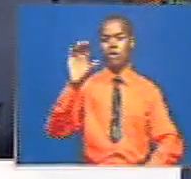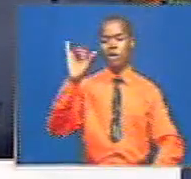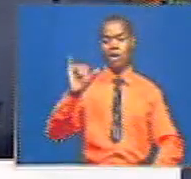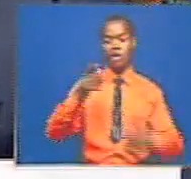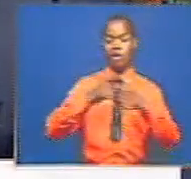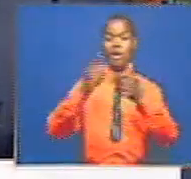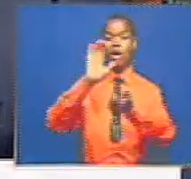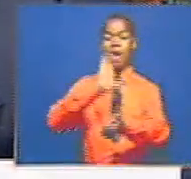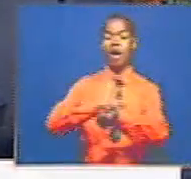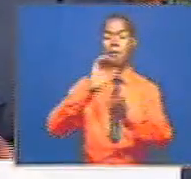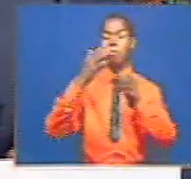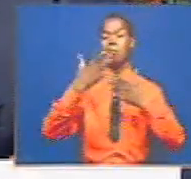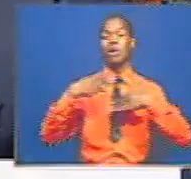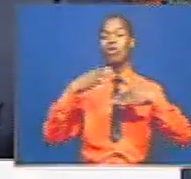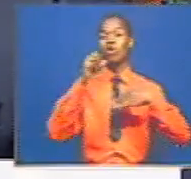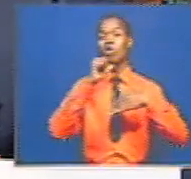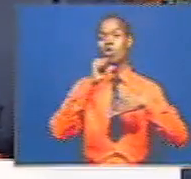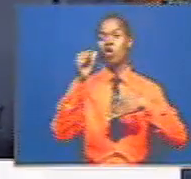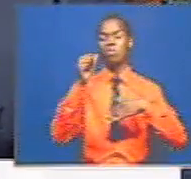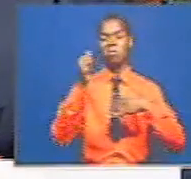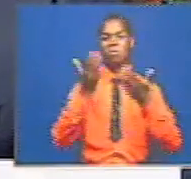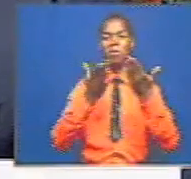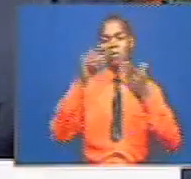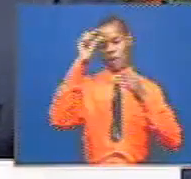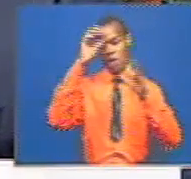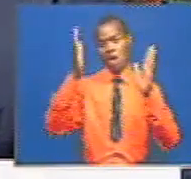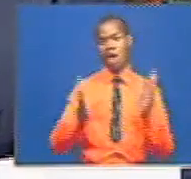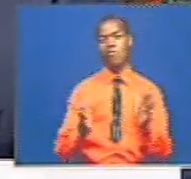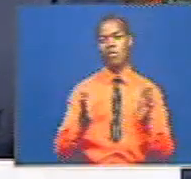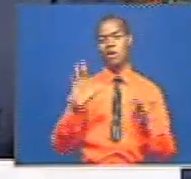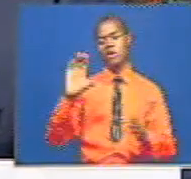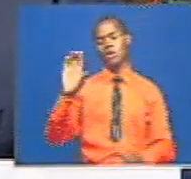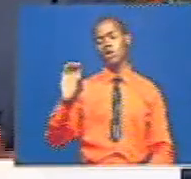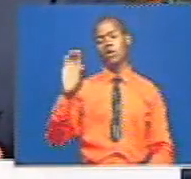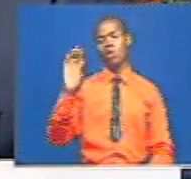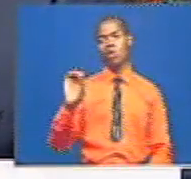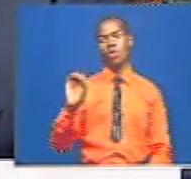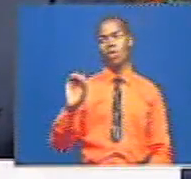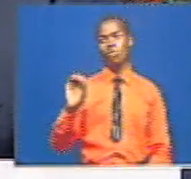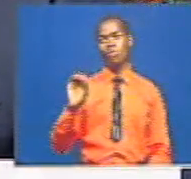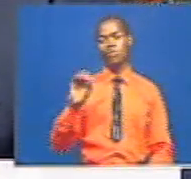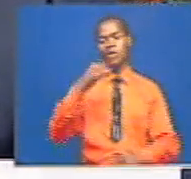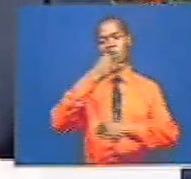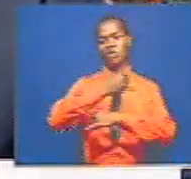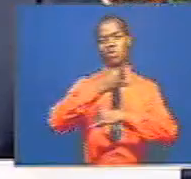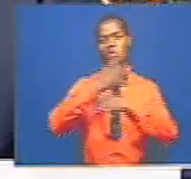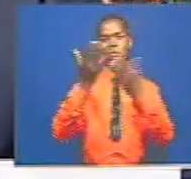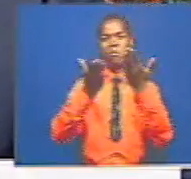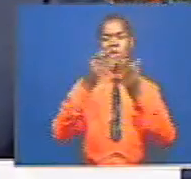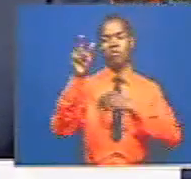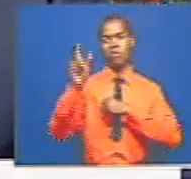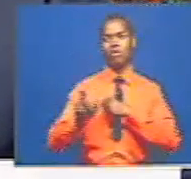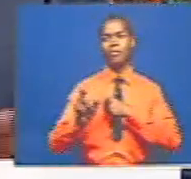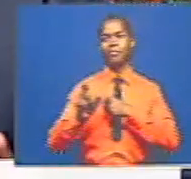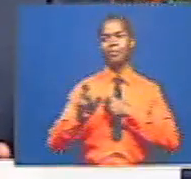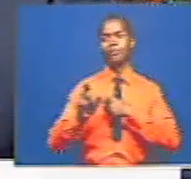those people. It doesn't matter your status, whether you are governor, whether you are CEO of any institution, or whether you are an individual